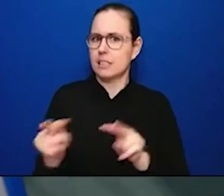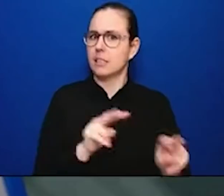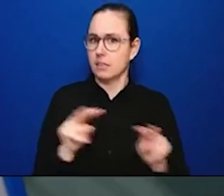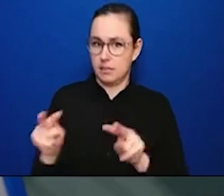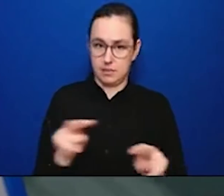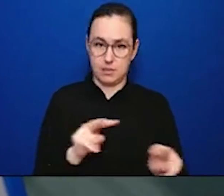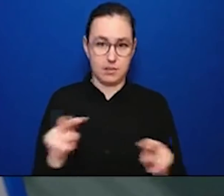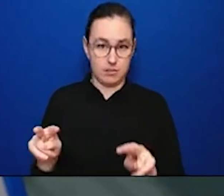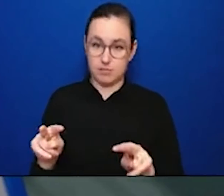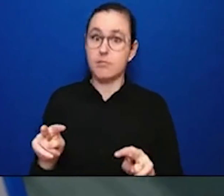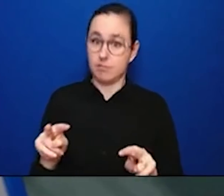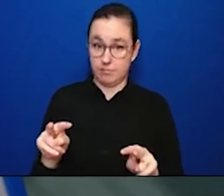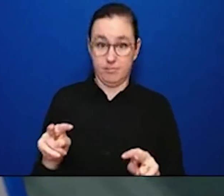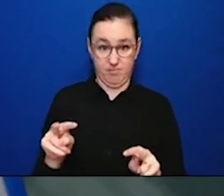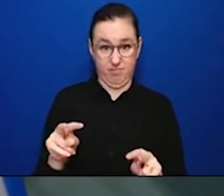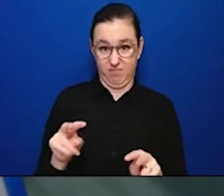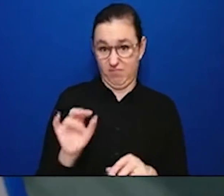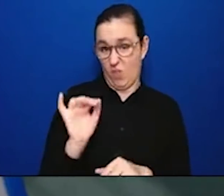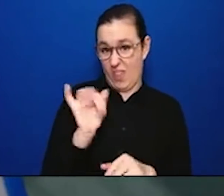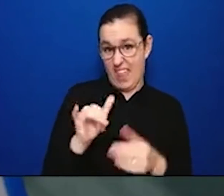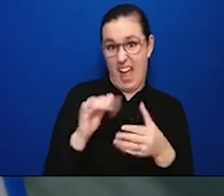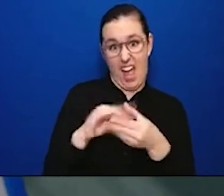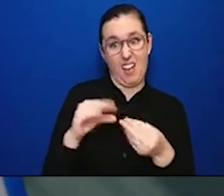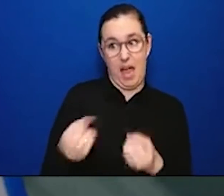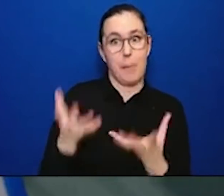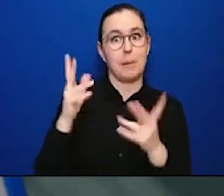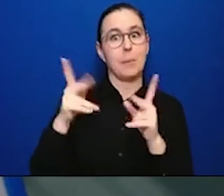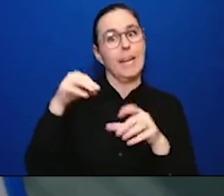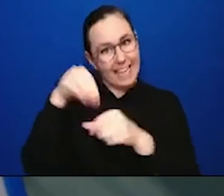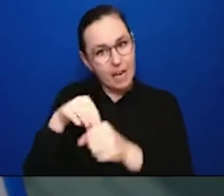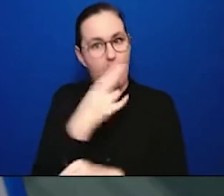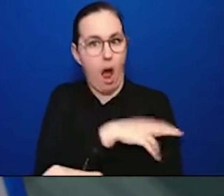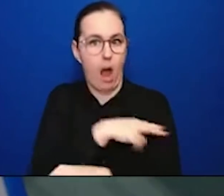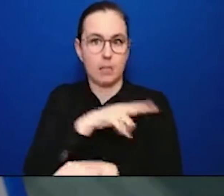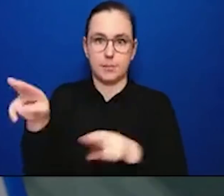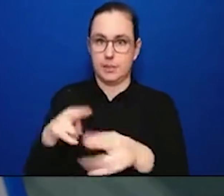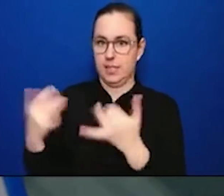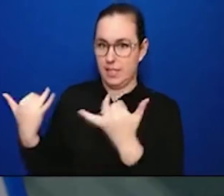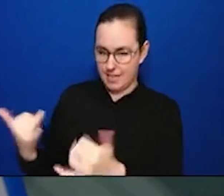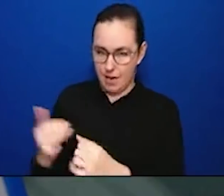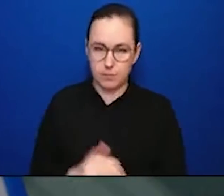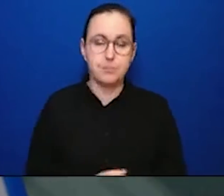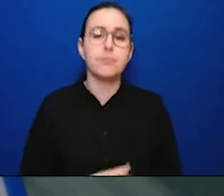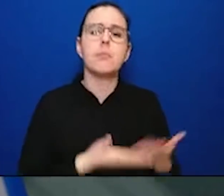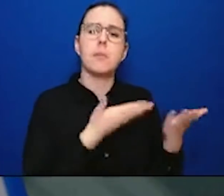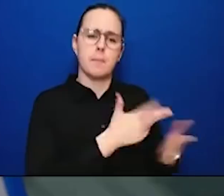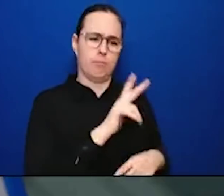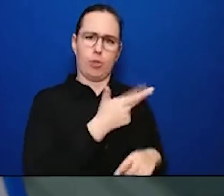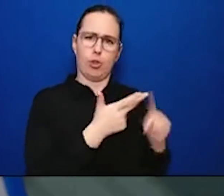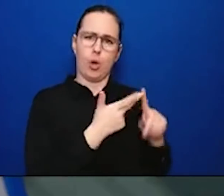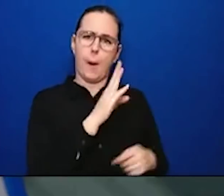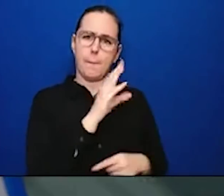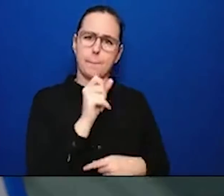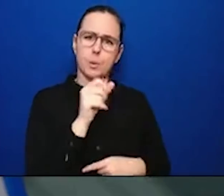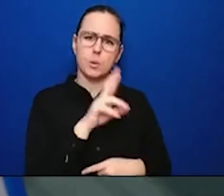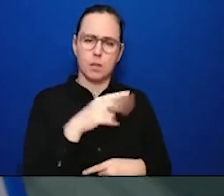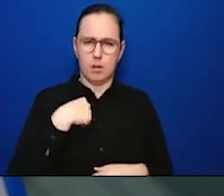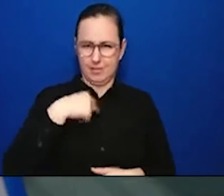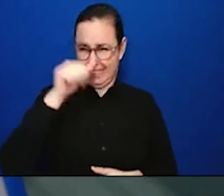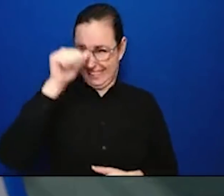province. With respect to the accelerated booster campaign, I just want to remind everyone that